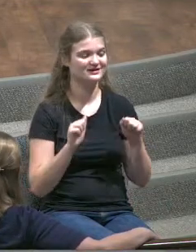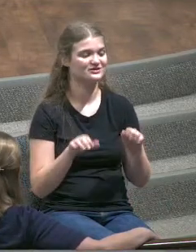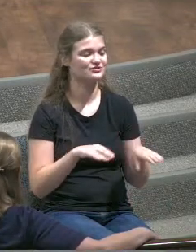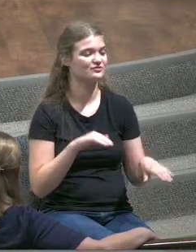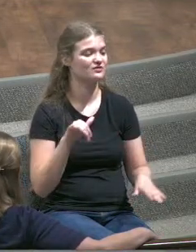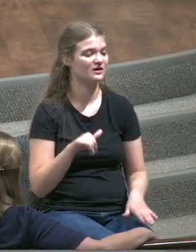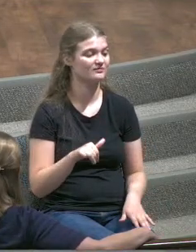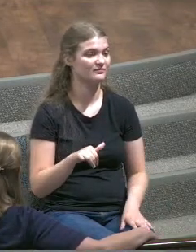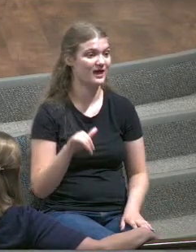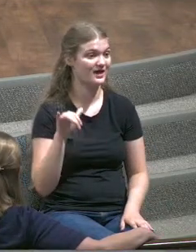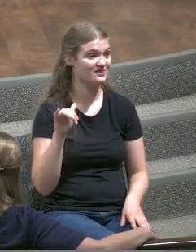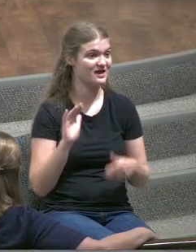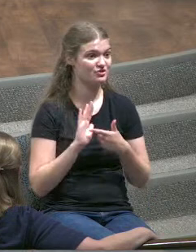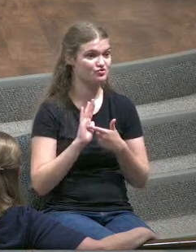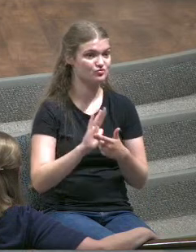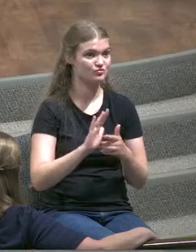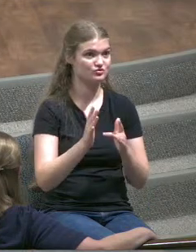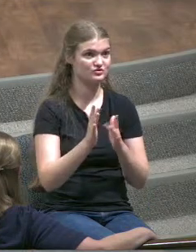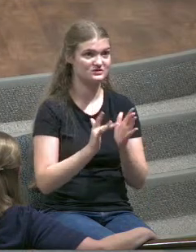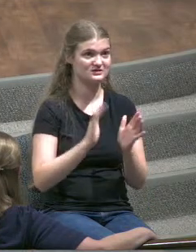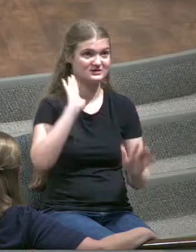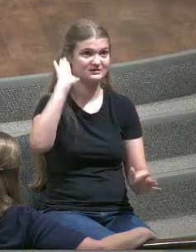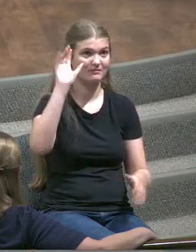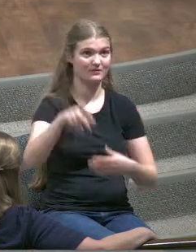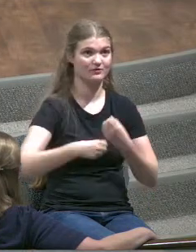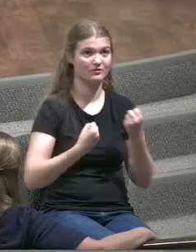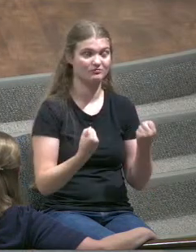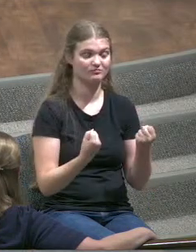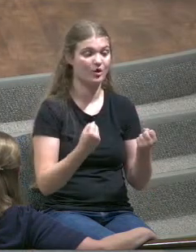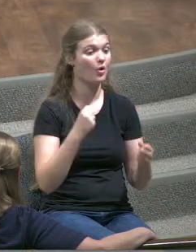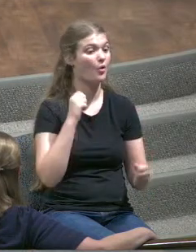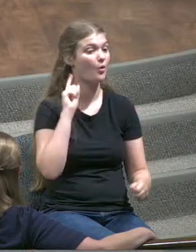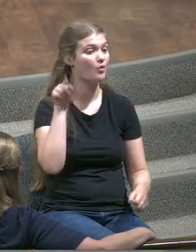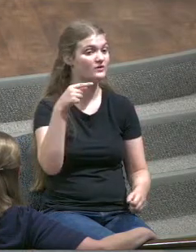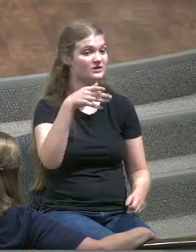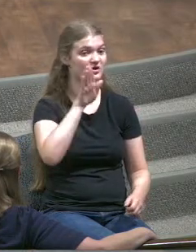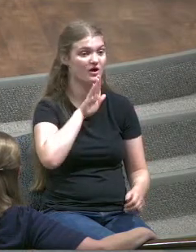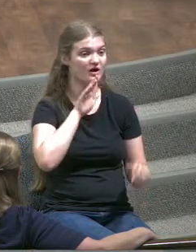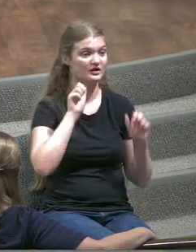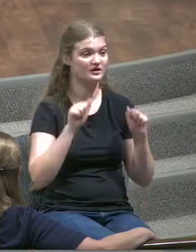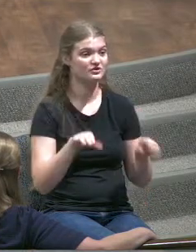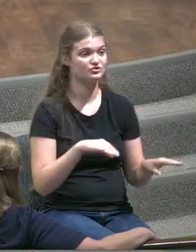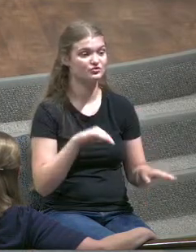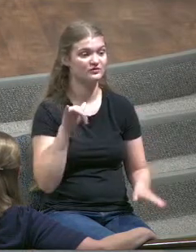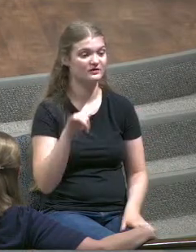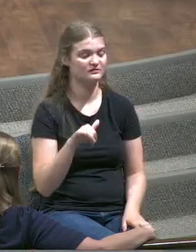is a demonstration of his power. Only God could do that.